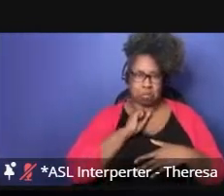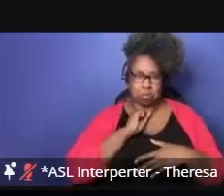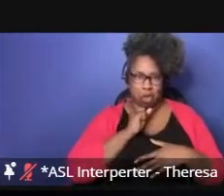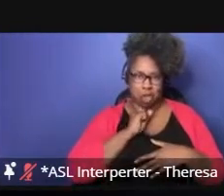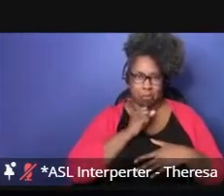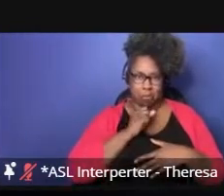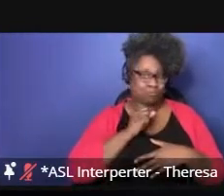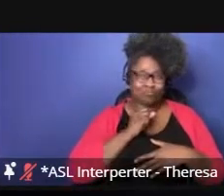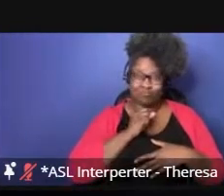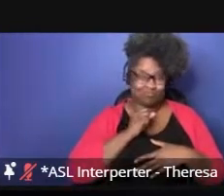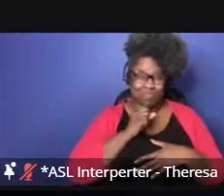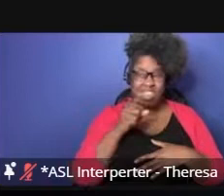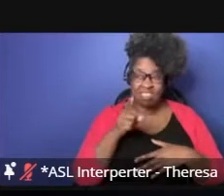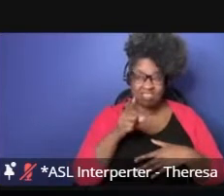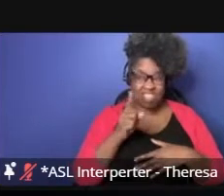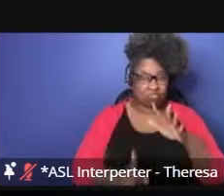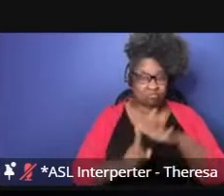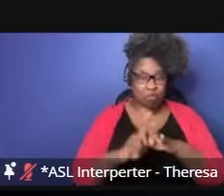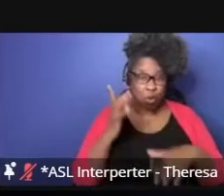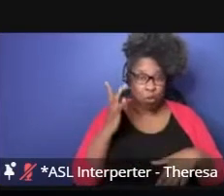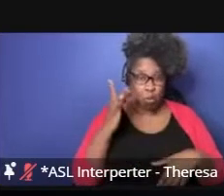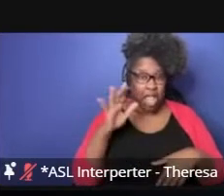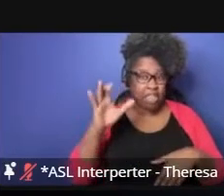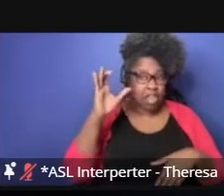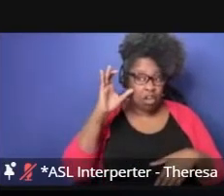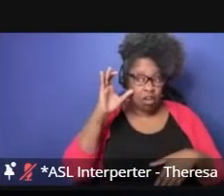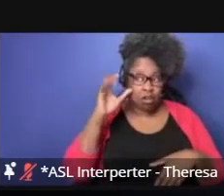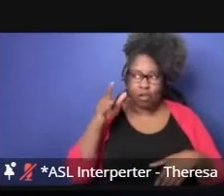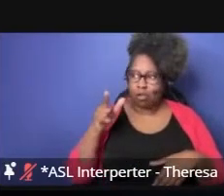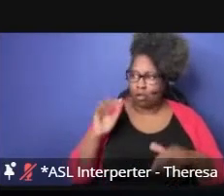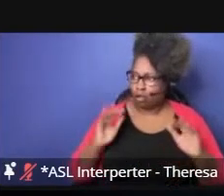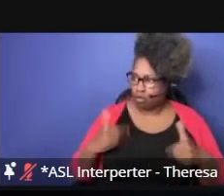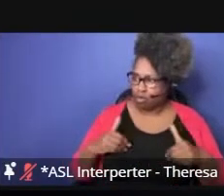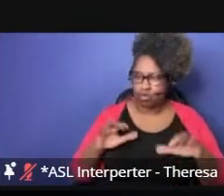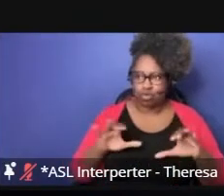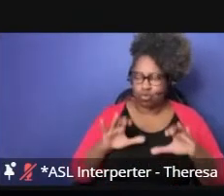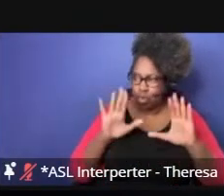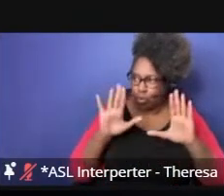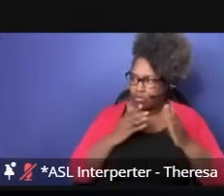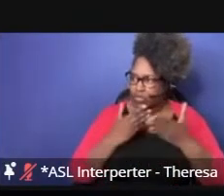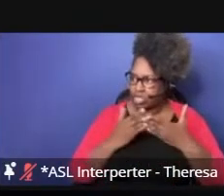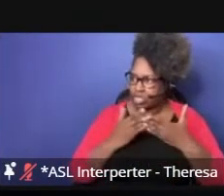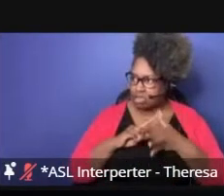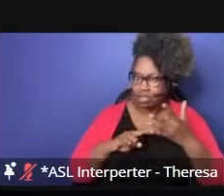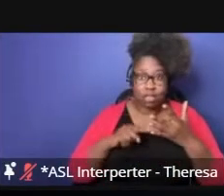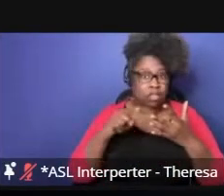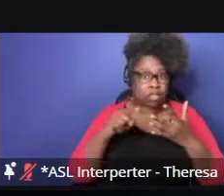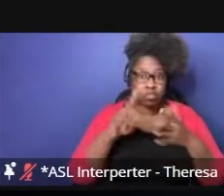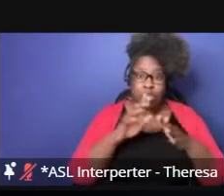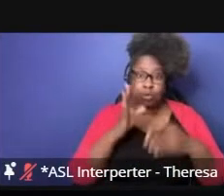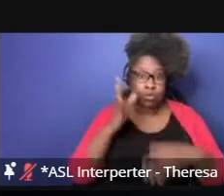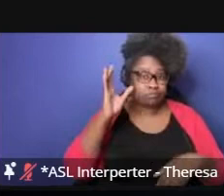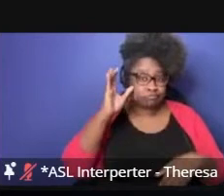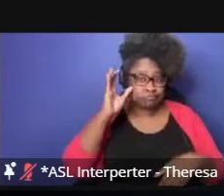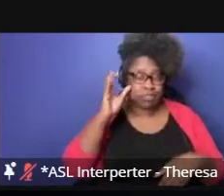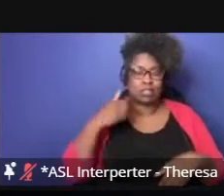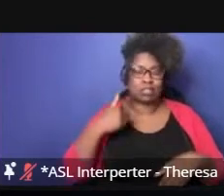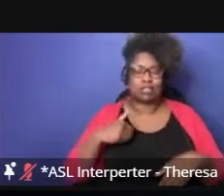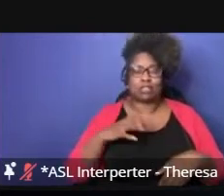were doing great things, and they just wanted to listen to what we were doing. So it's been a positive experience for us so